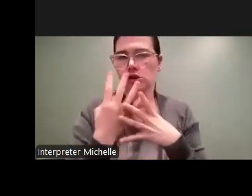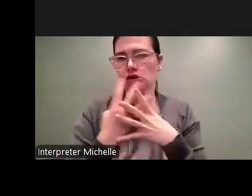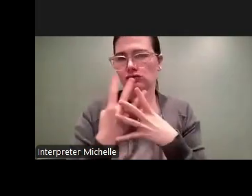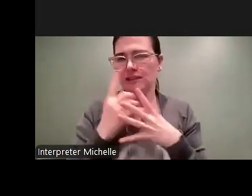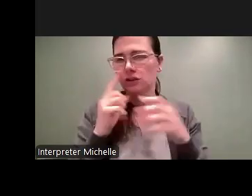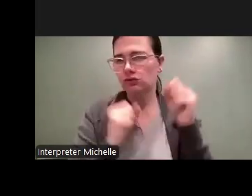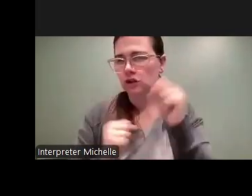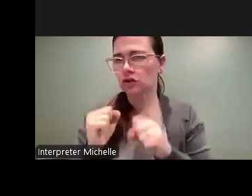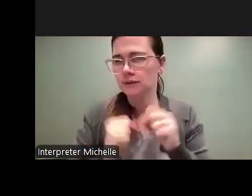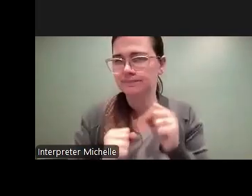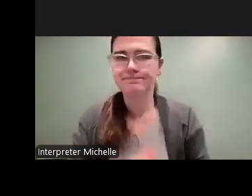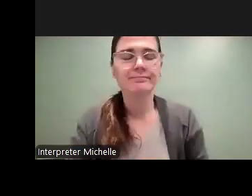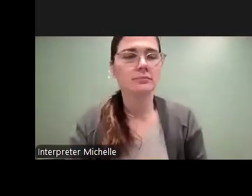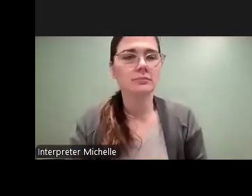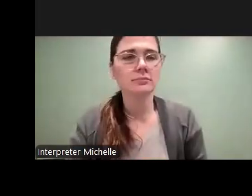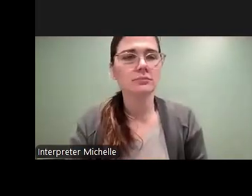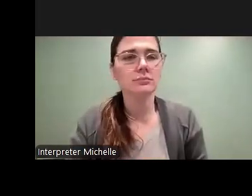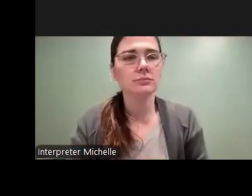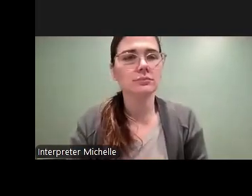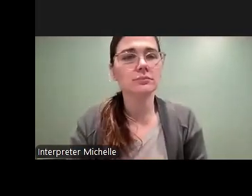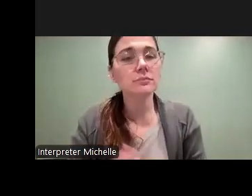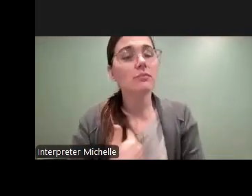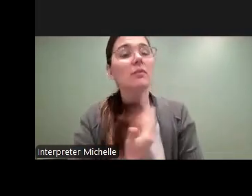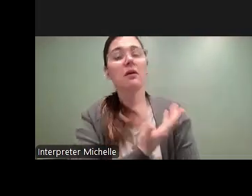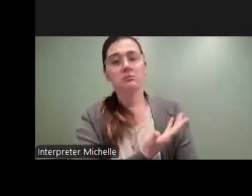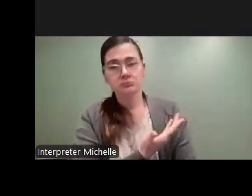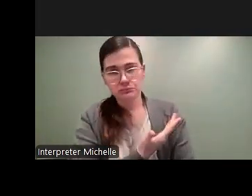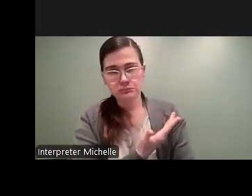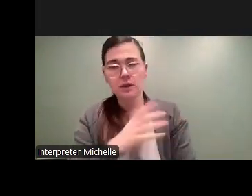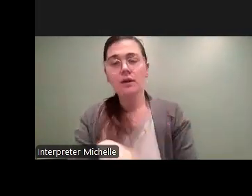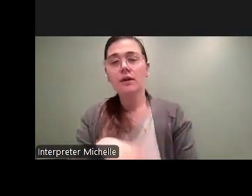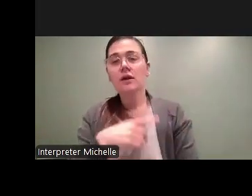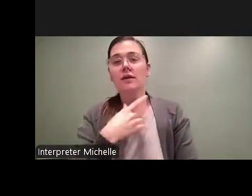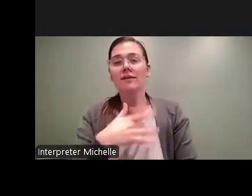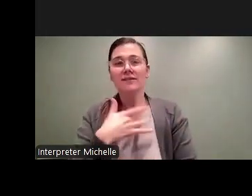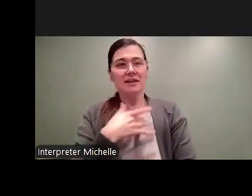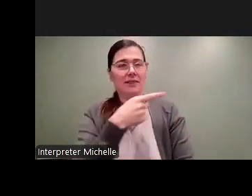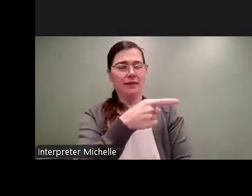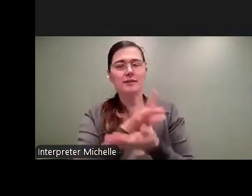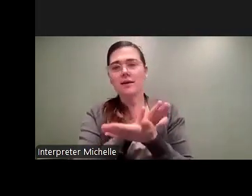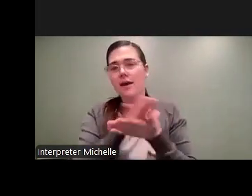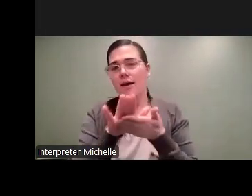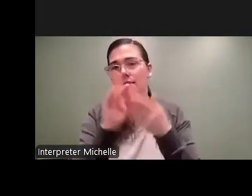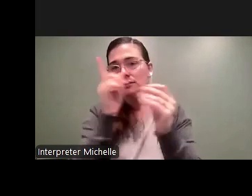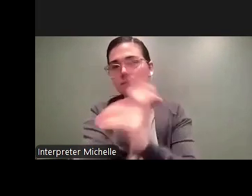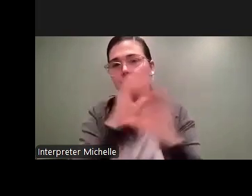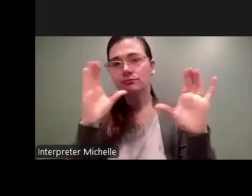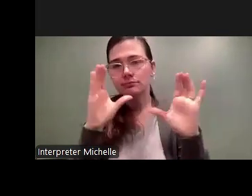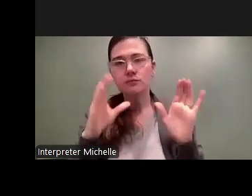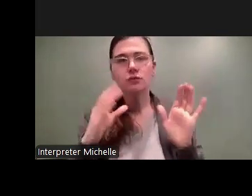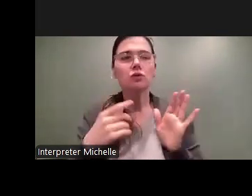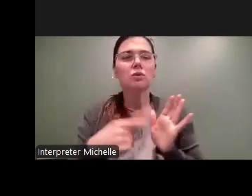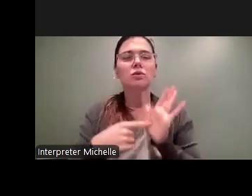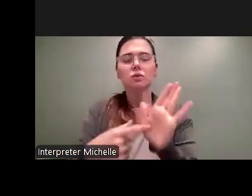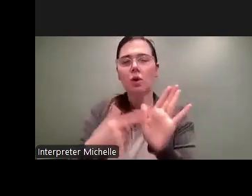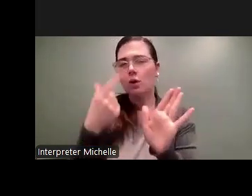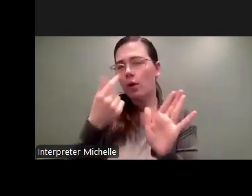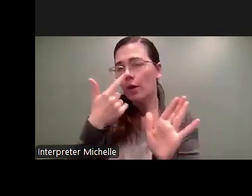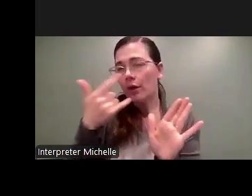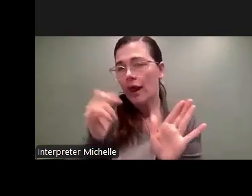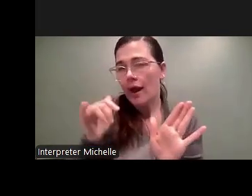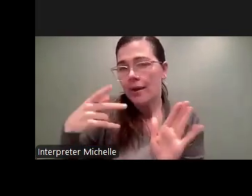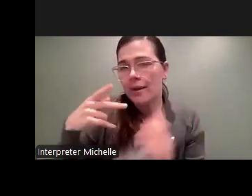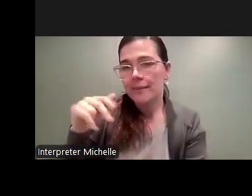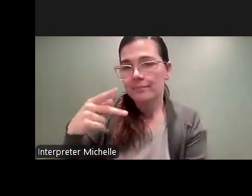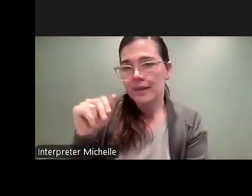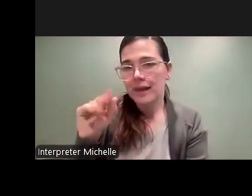And I found this a really nice visualization of what it is to have a pap smear done. It turns out this is